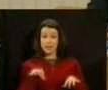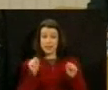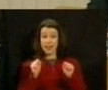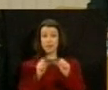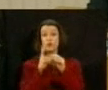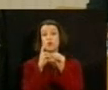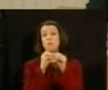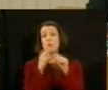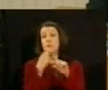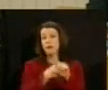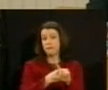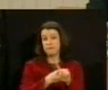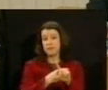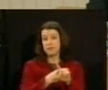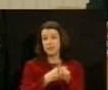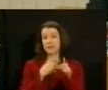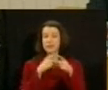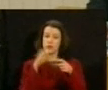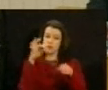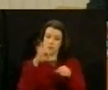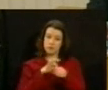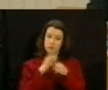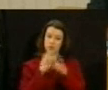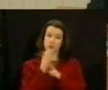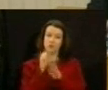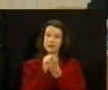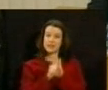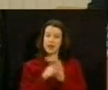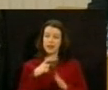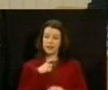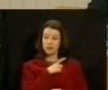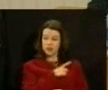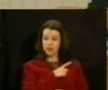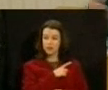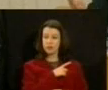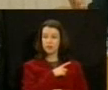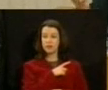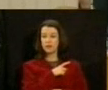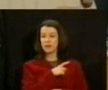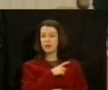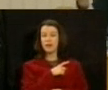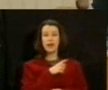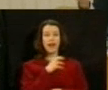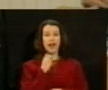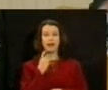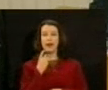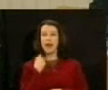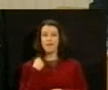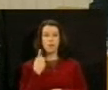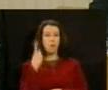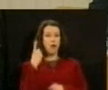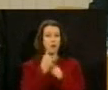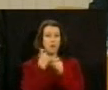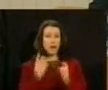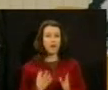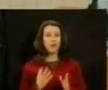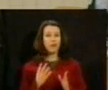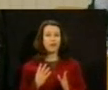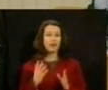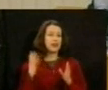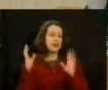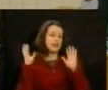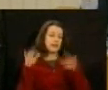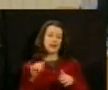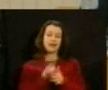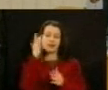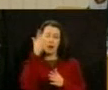months to get this election through the state legislature and a winner-take-all single election, I think that's a smart way to go. I'm done.